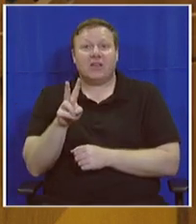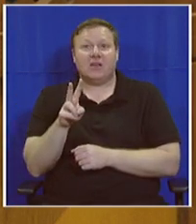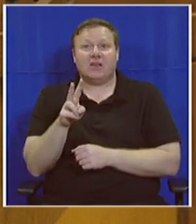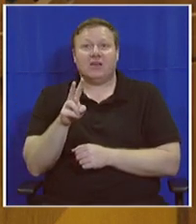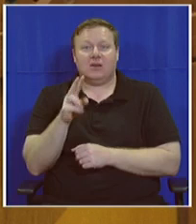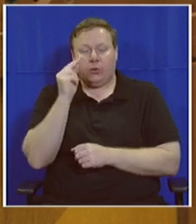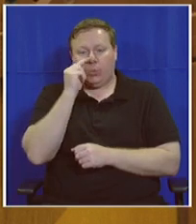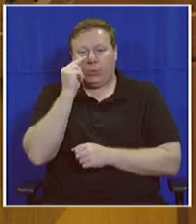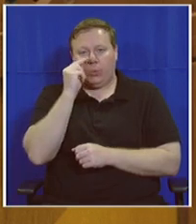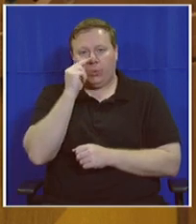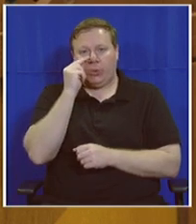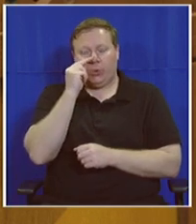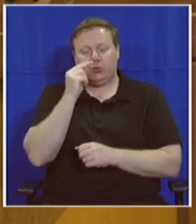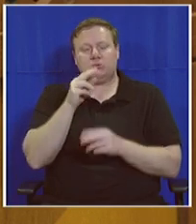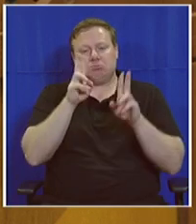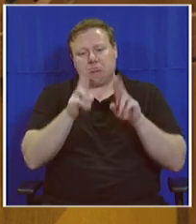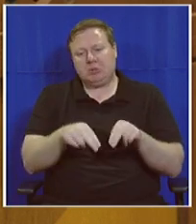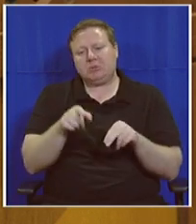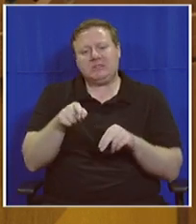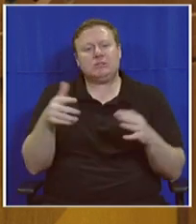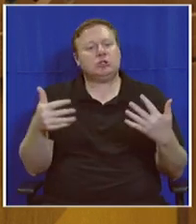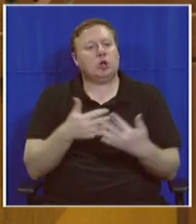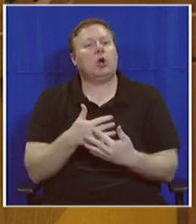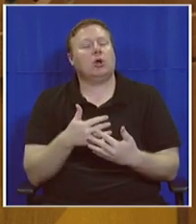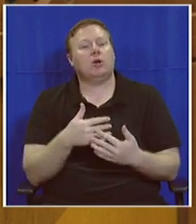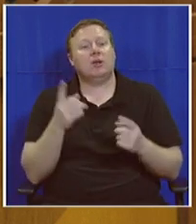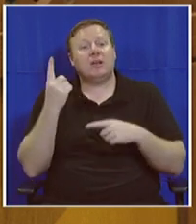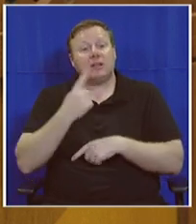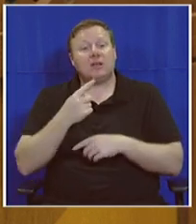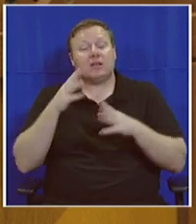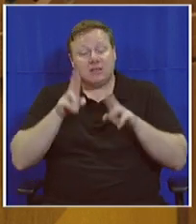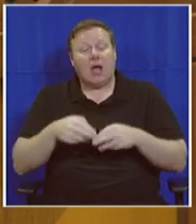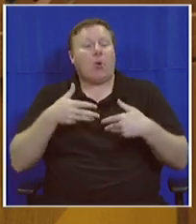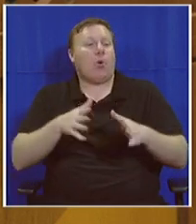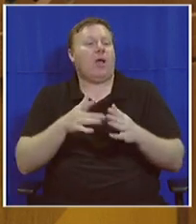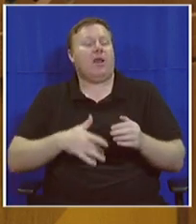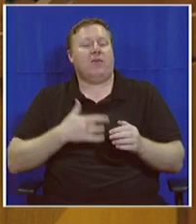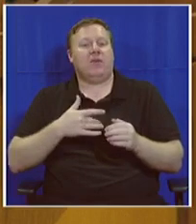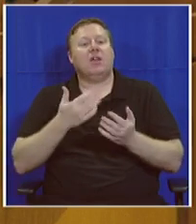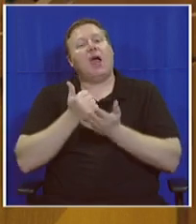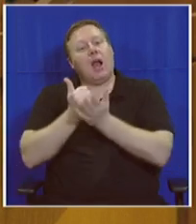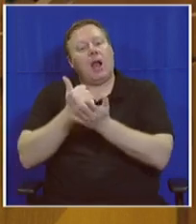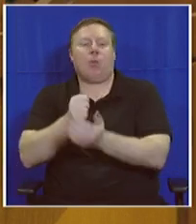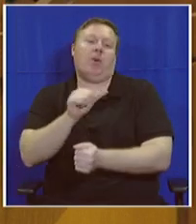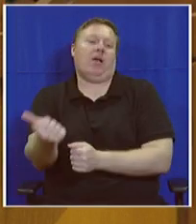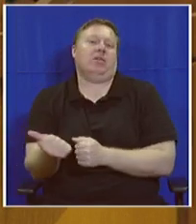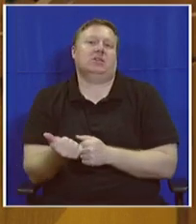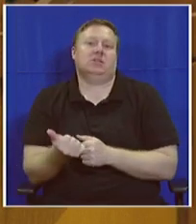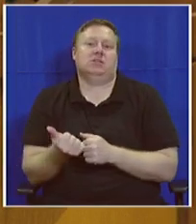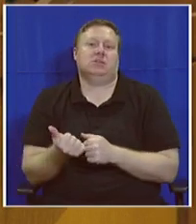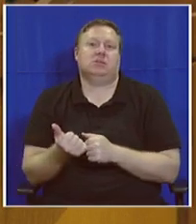her passing came with such shock, she died the way she lived, always in the service of others. To all those